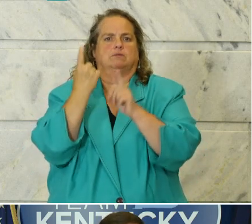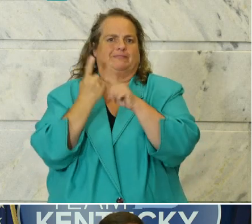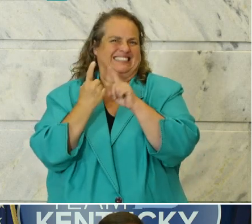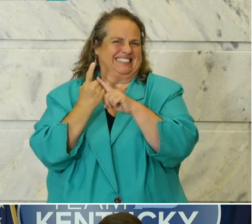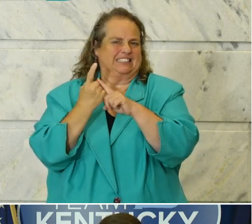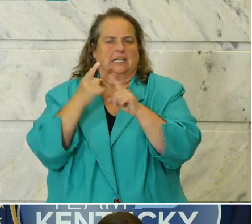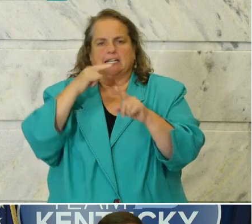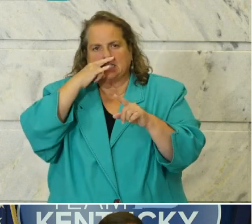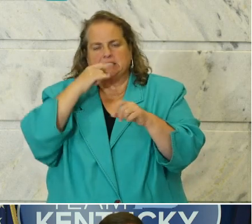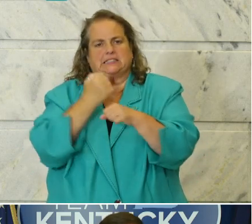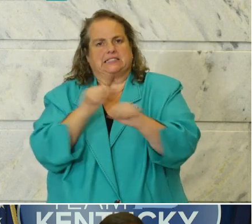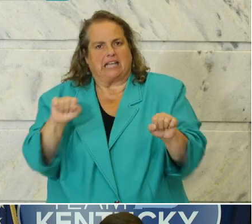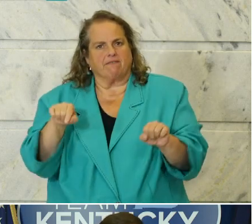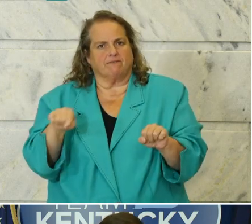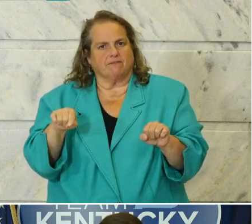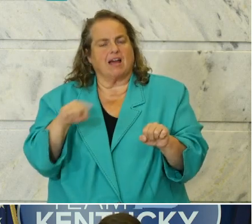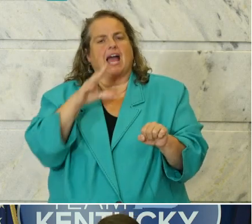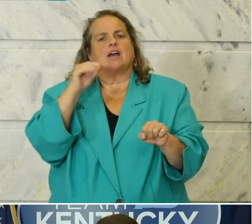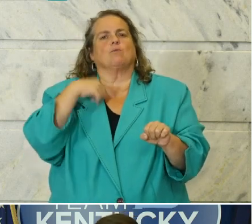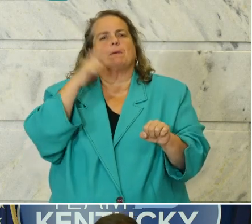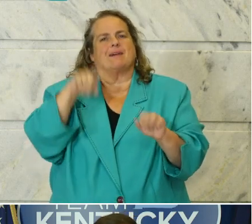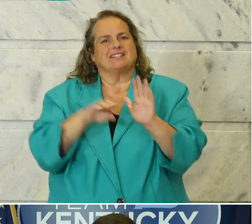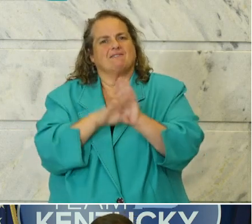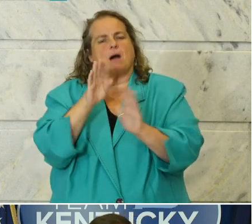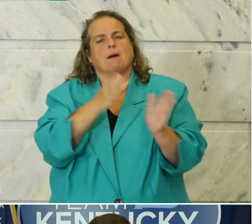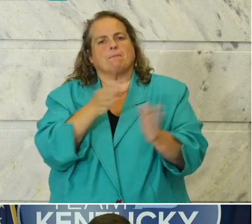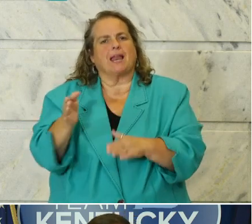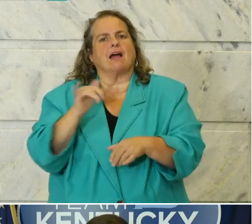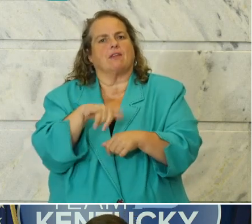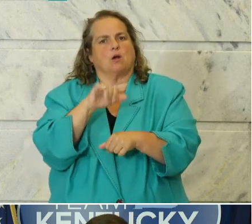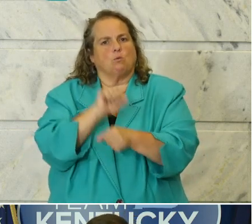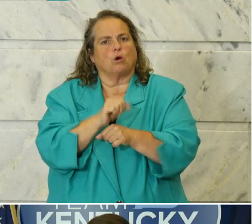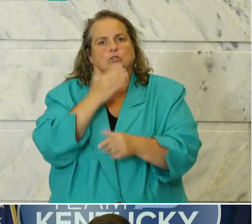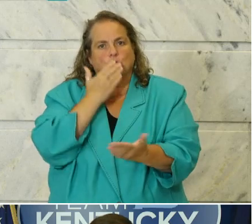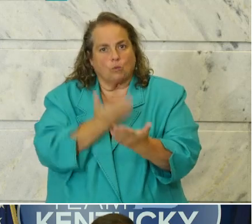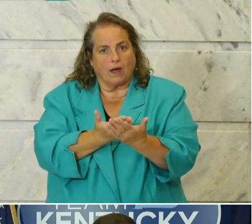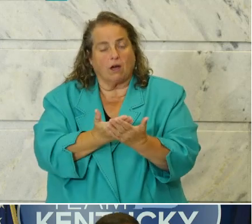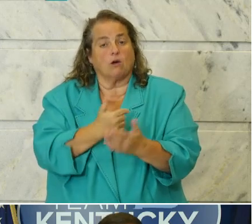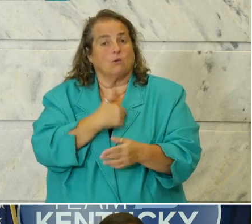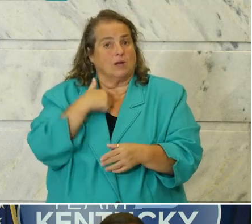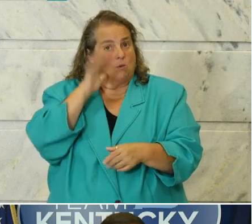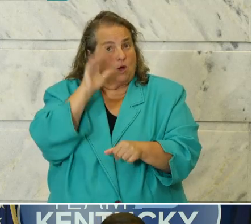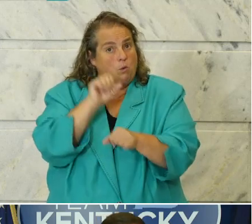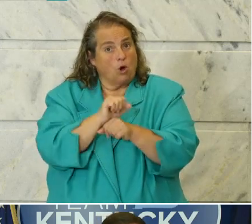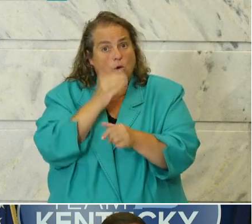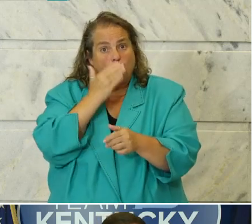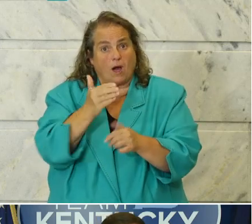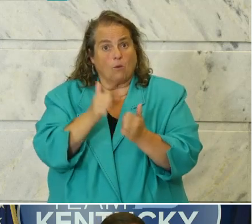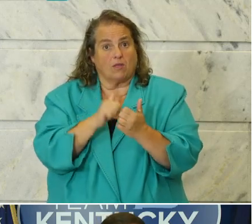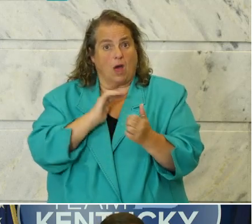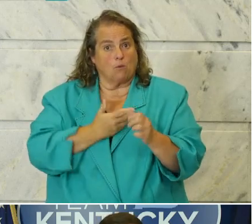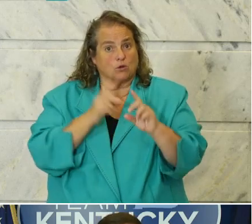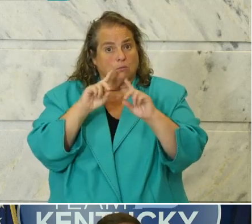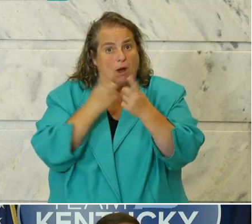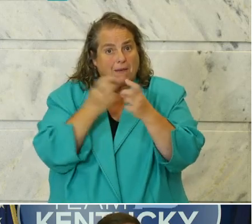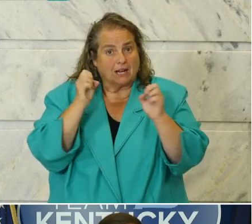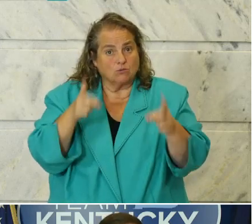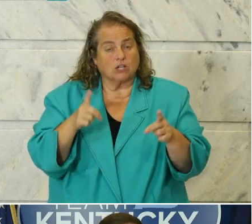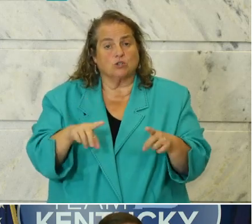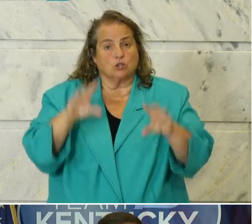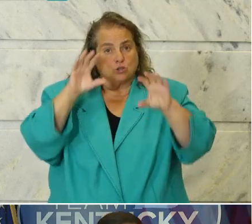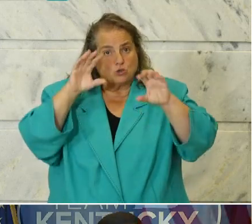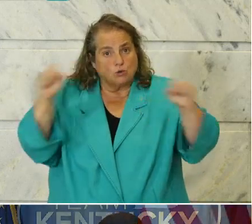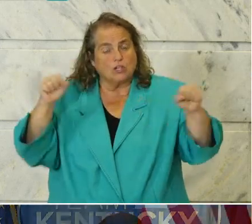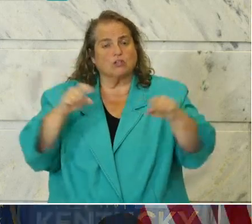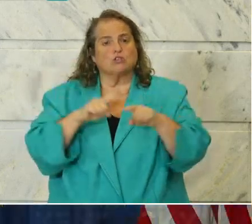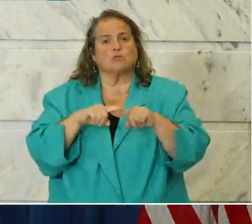opportunity of working. We're going to be working very closely with our Department of Education, with our superintendents, on trying to provide all